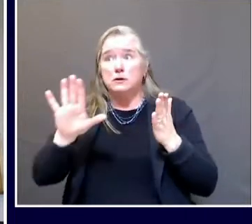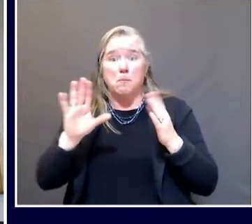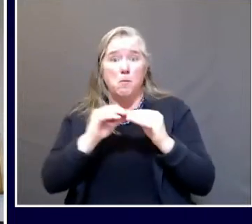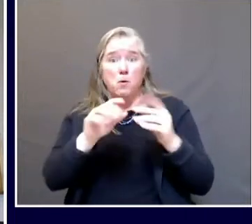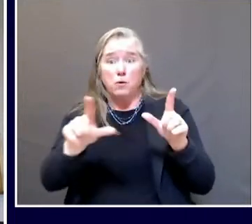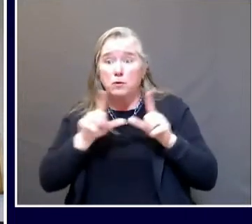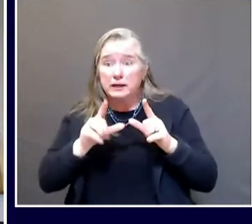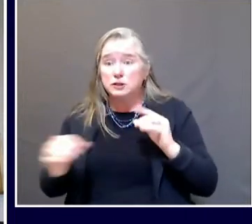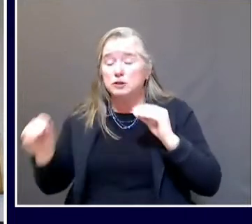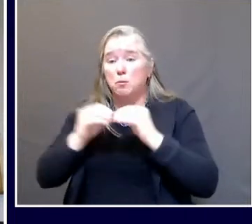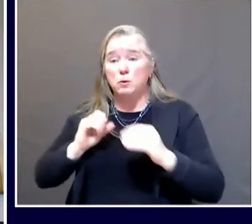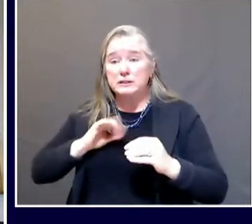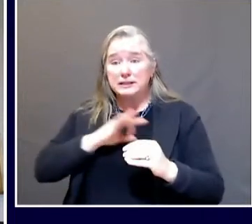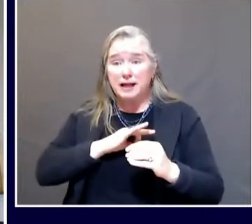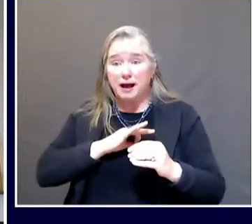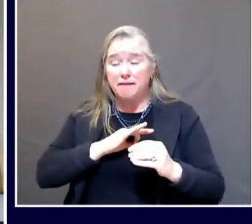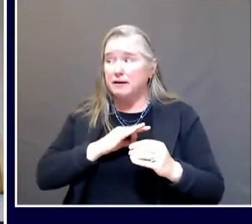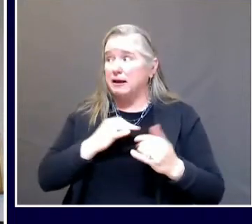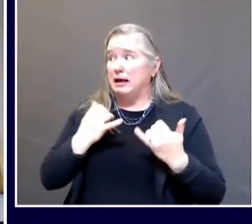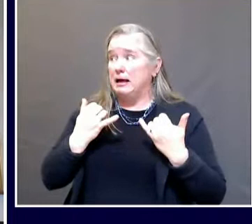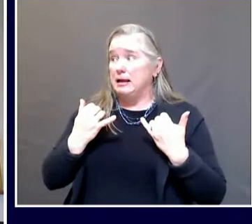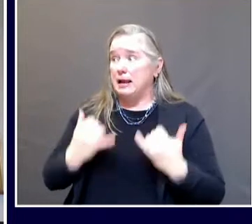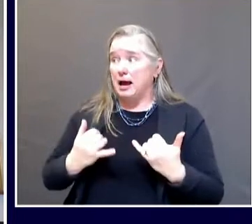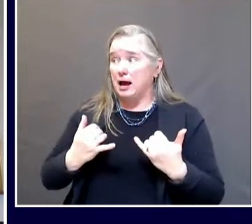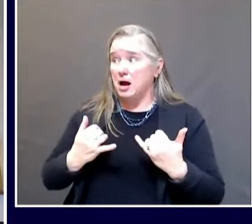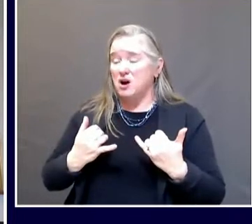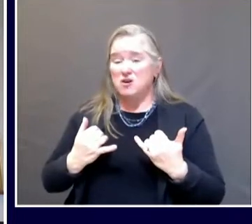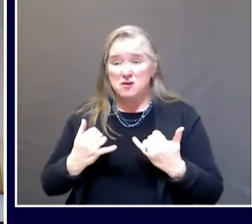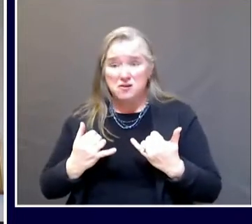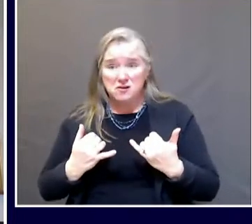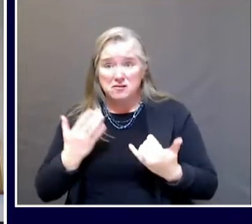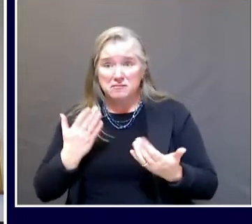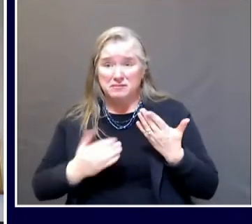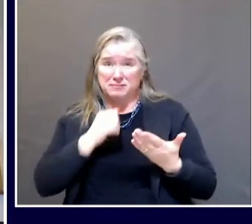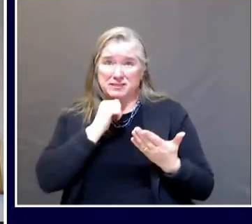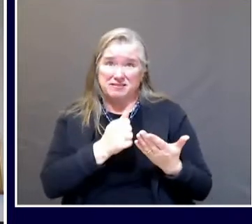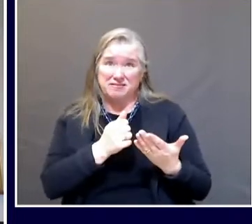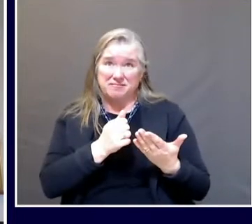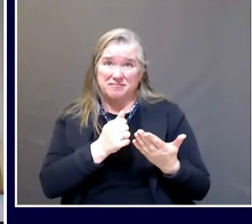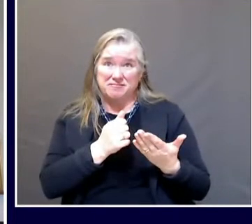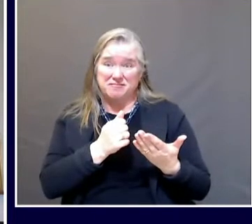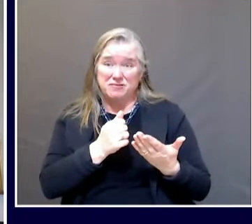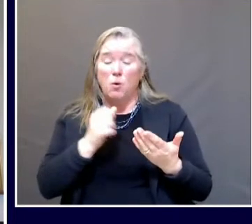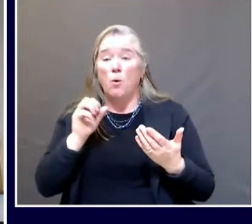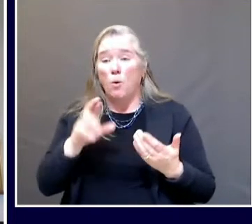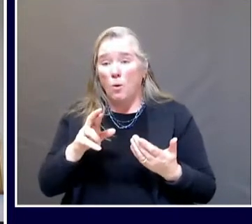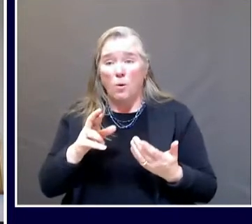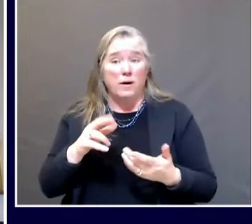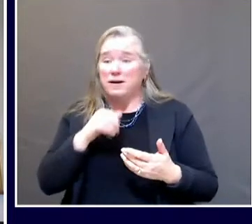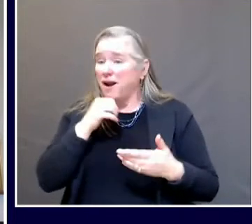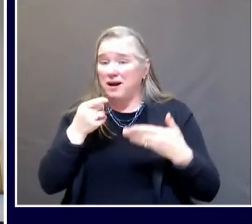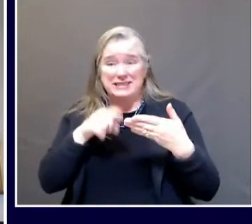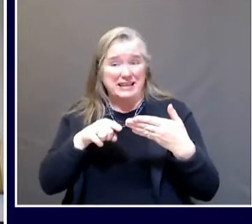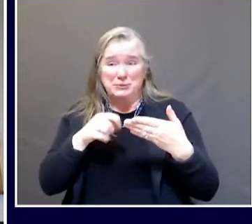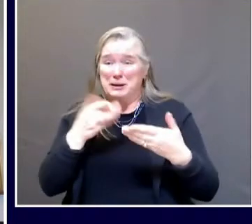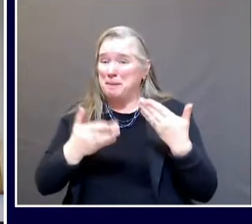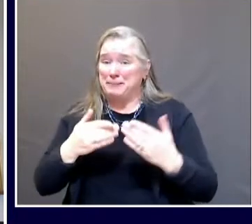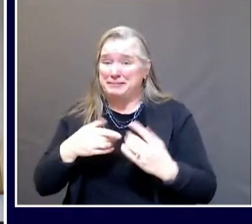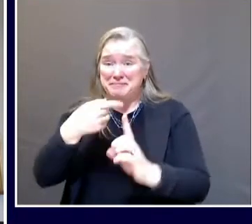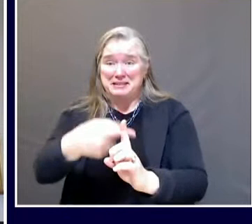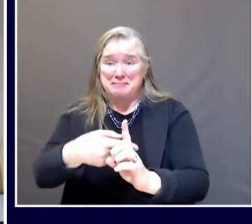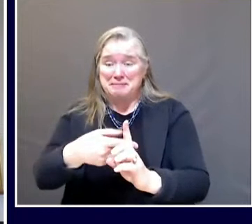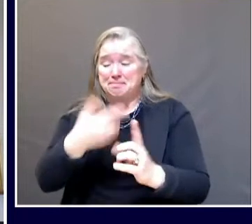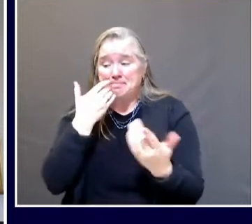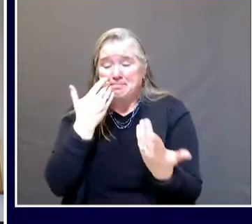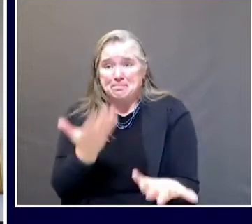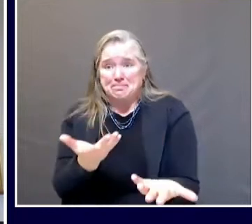happen. And if it does, it may not happen as quickly as we had hoped. Right now, there are more questions than there